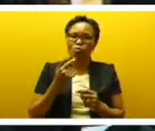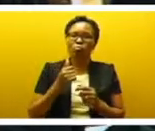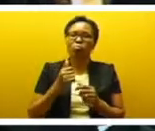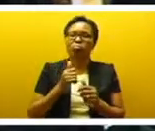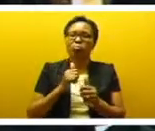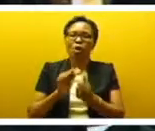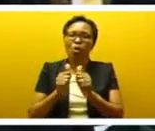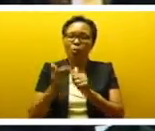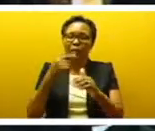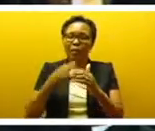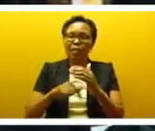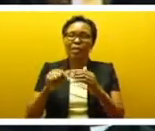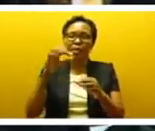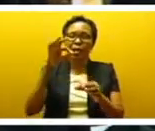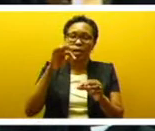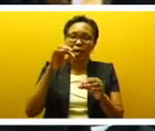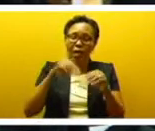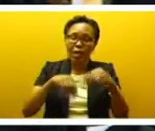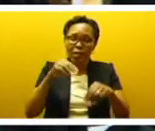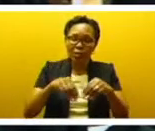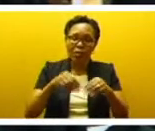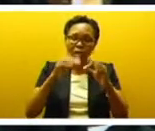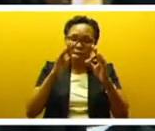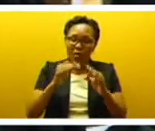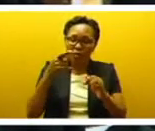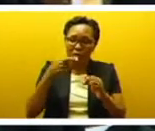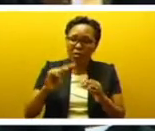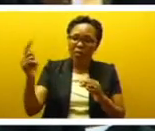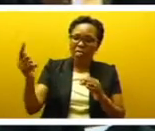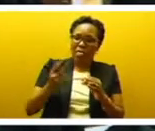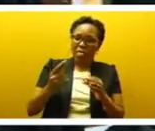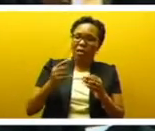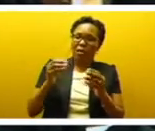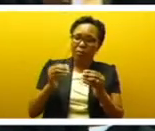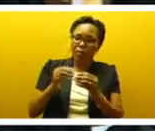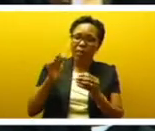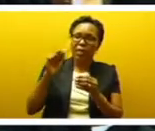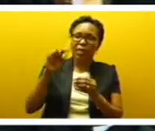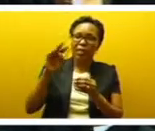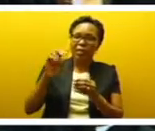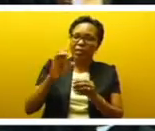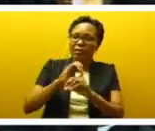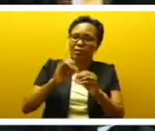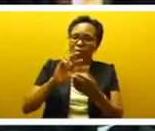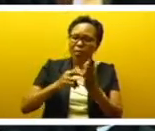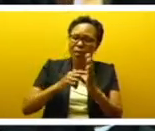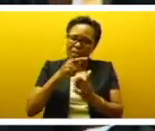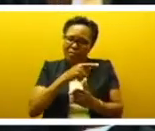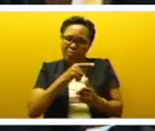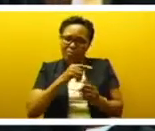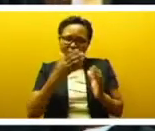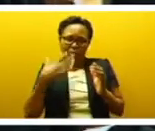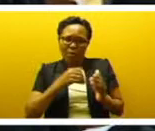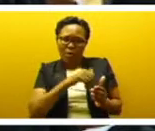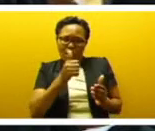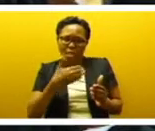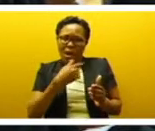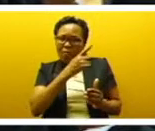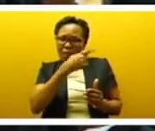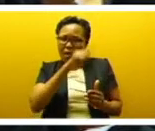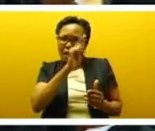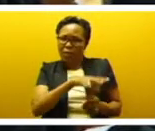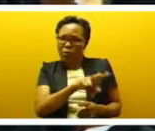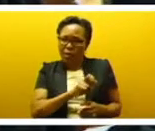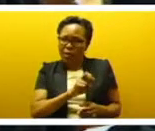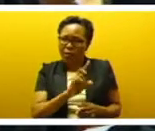if you meet a place where there is no agent, it does not give you a right to steal the election in that place. The last